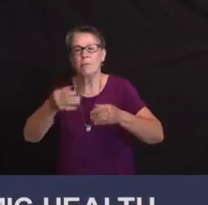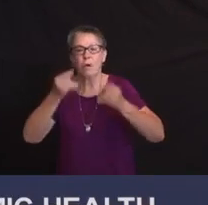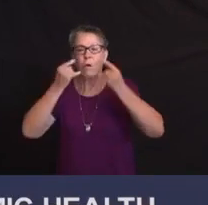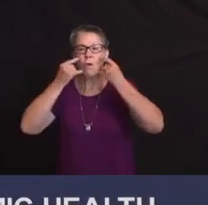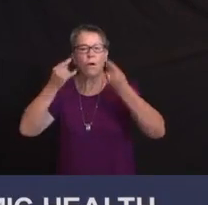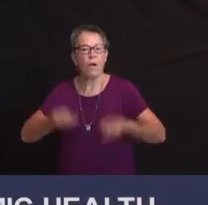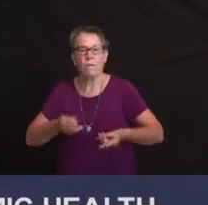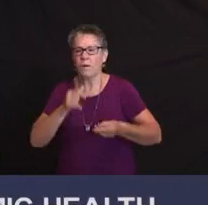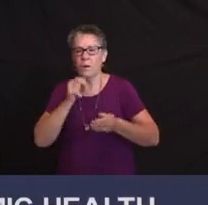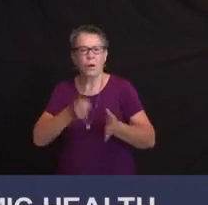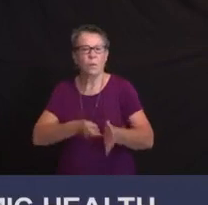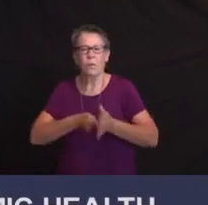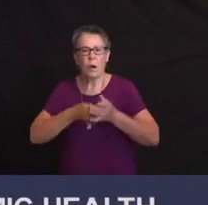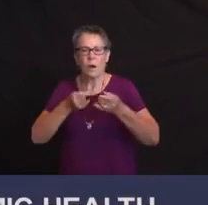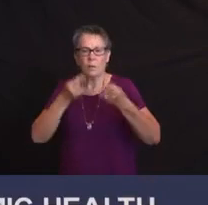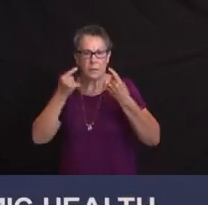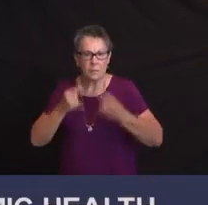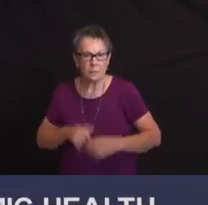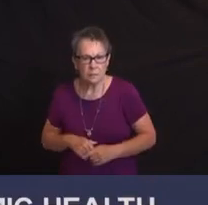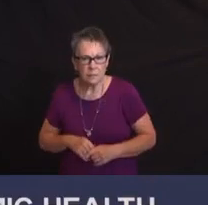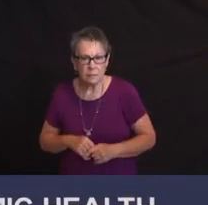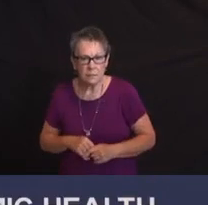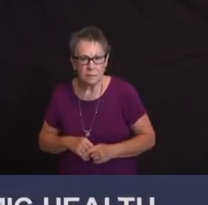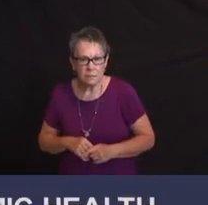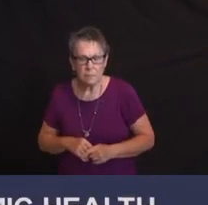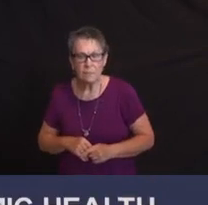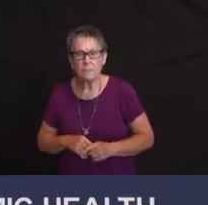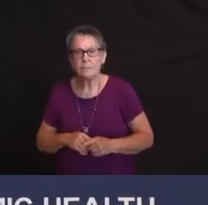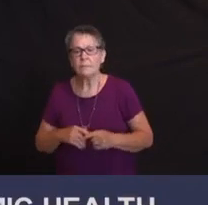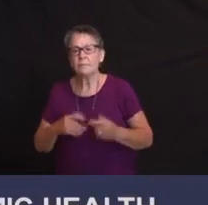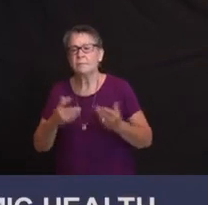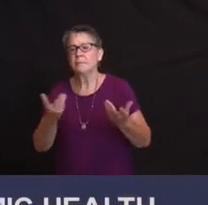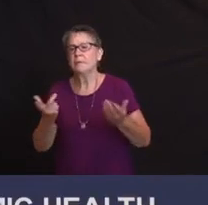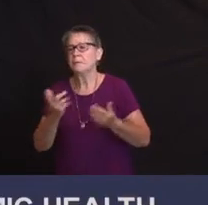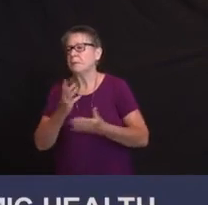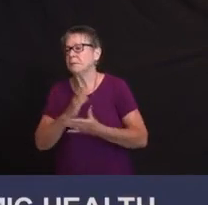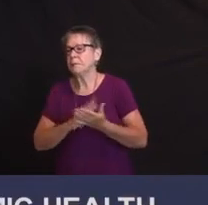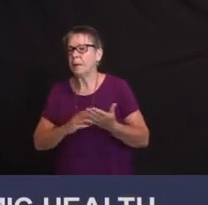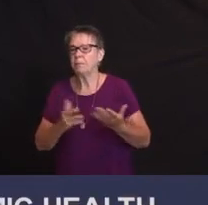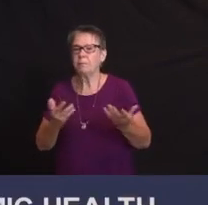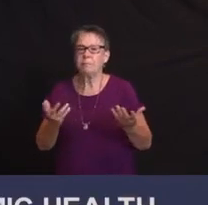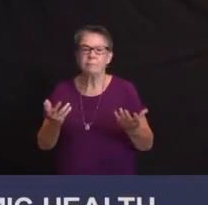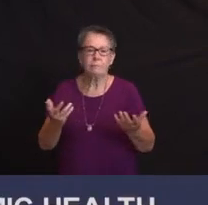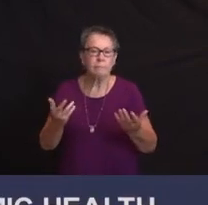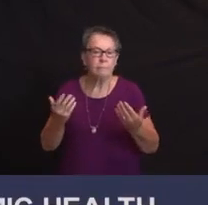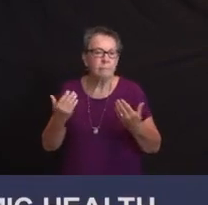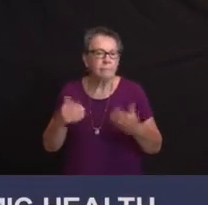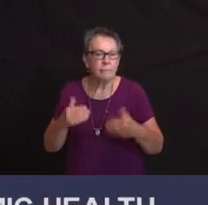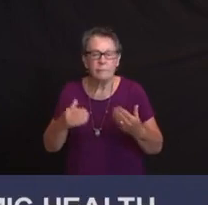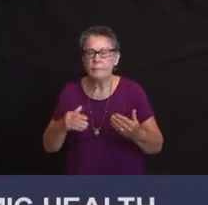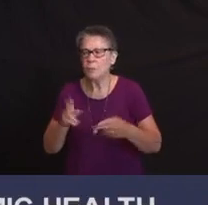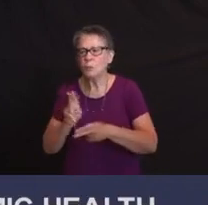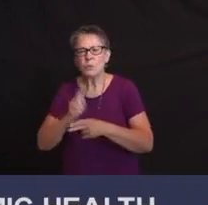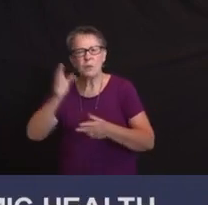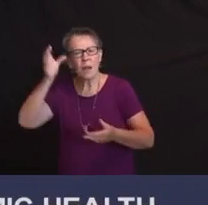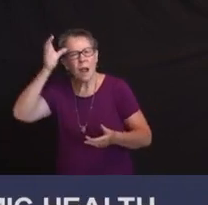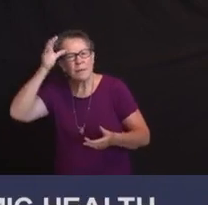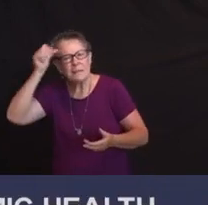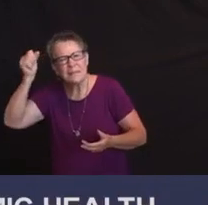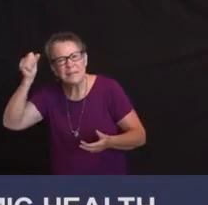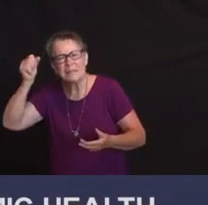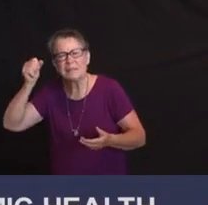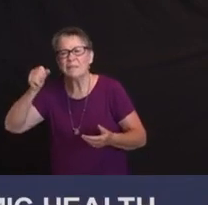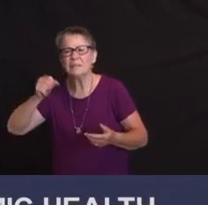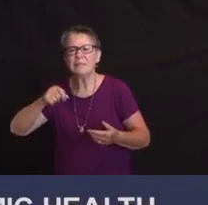were common sense carve-outs, high heat. The kid has got some particular medical reality,